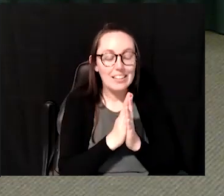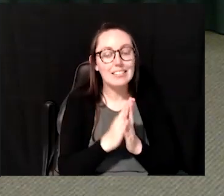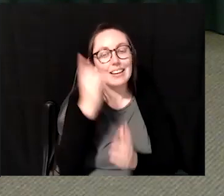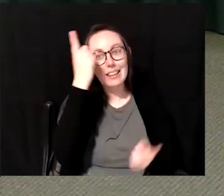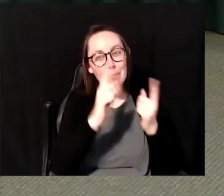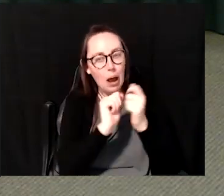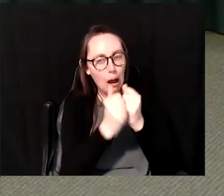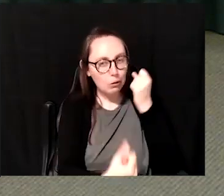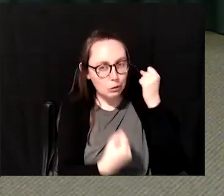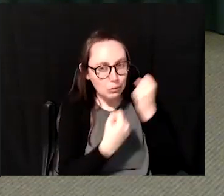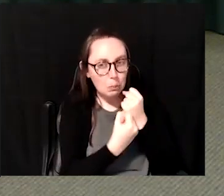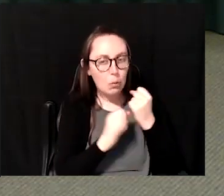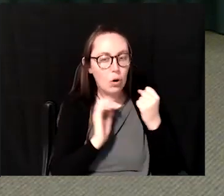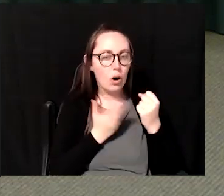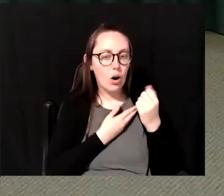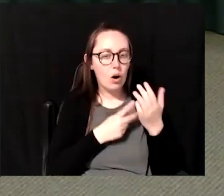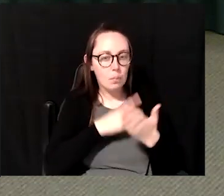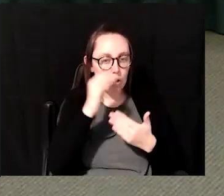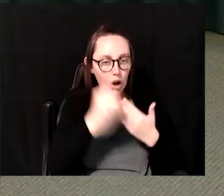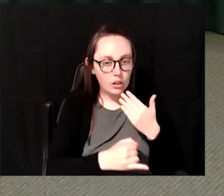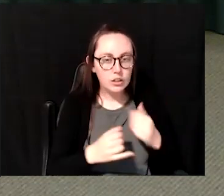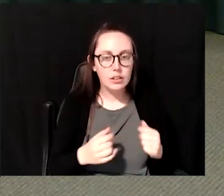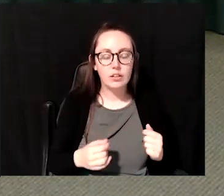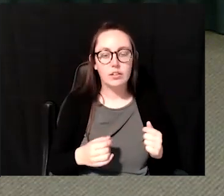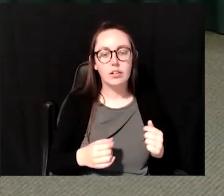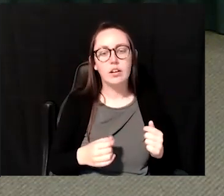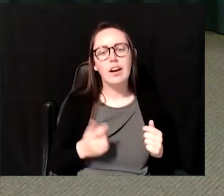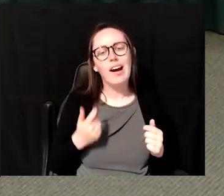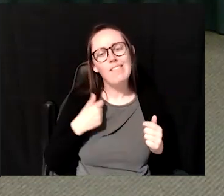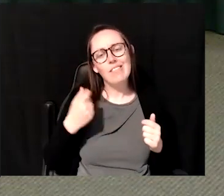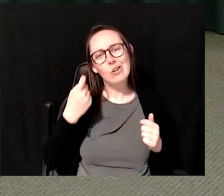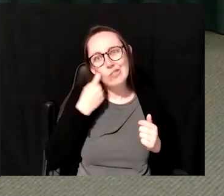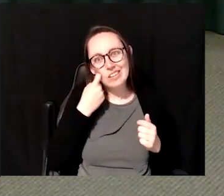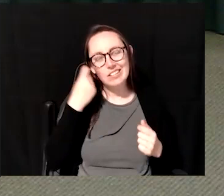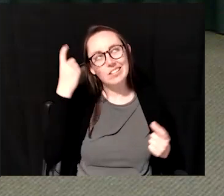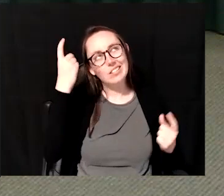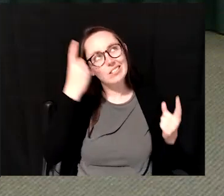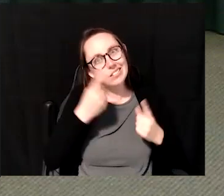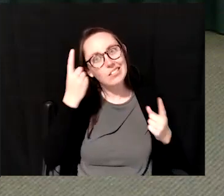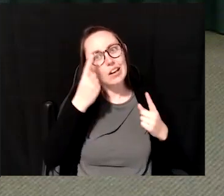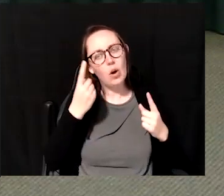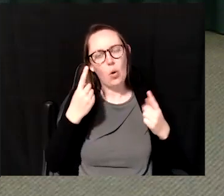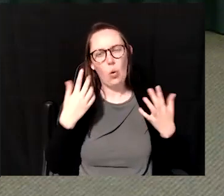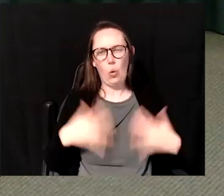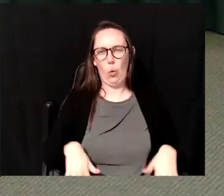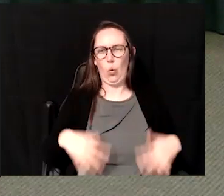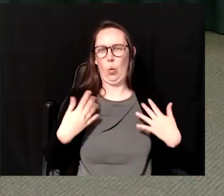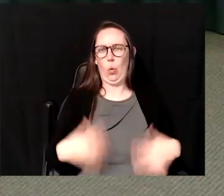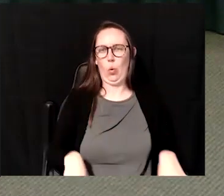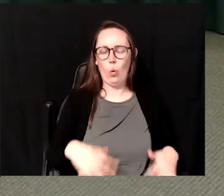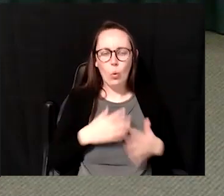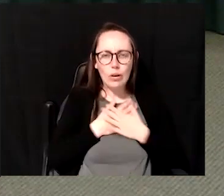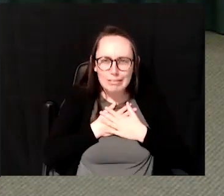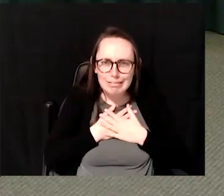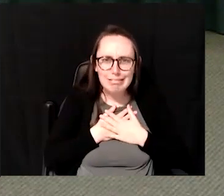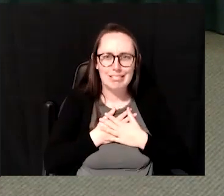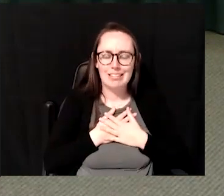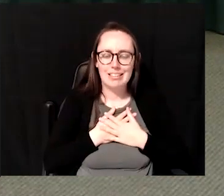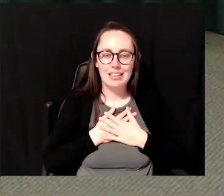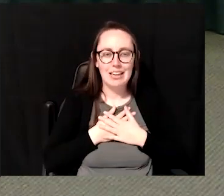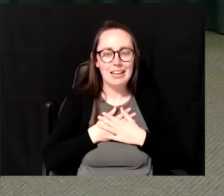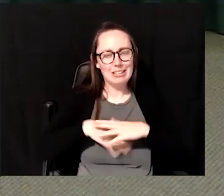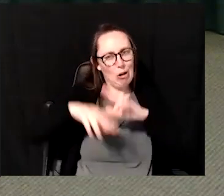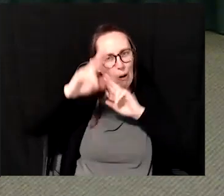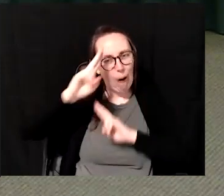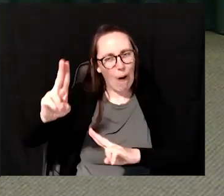it's really I've been thinking the past couple of days about what uh an honor it is actually to have an asset that we can contribute to